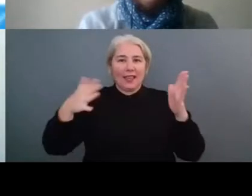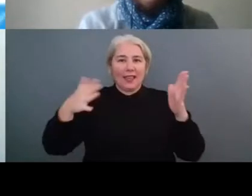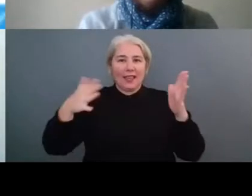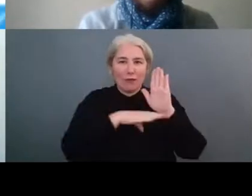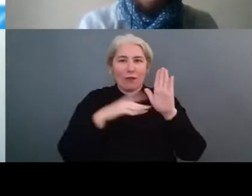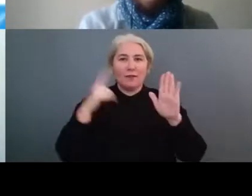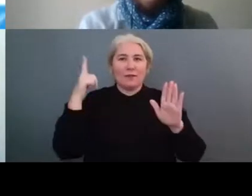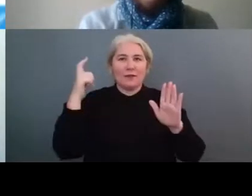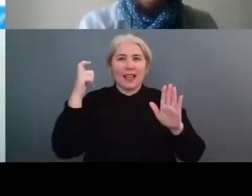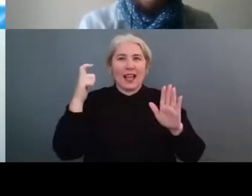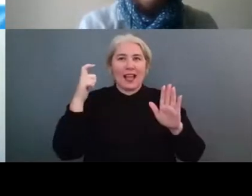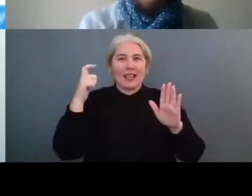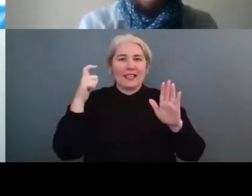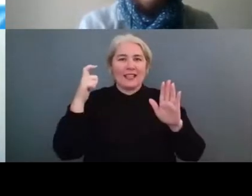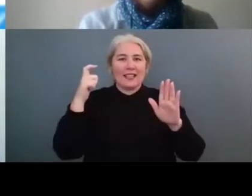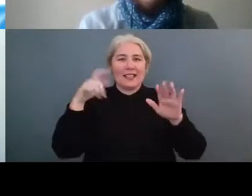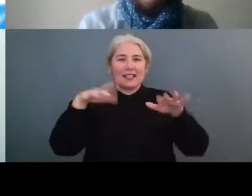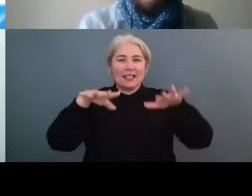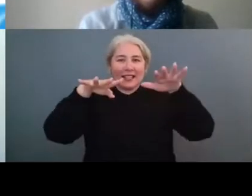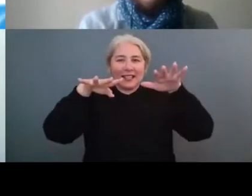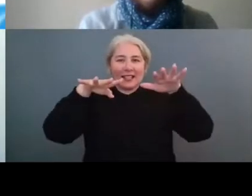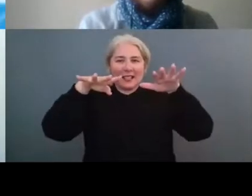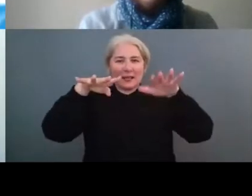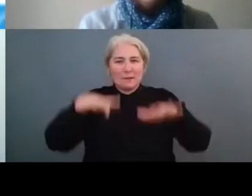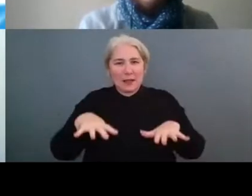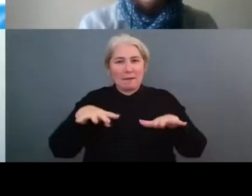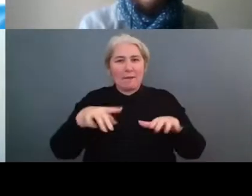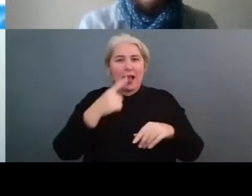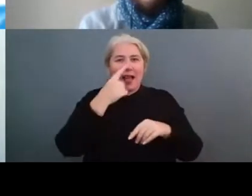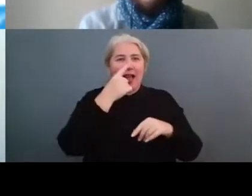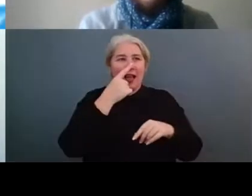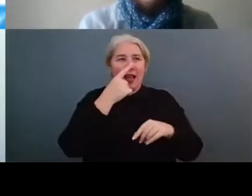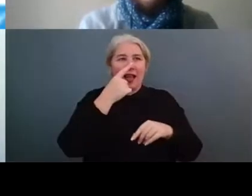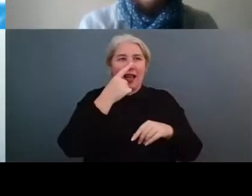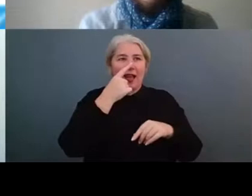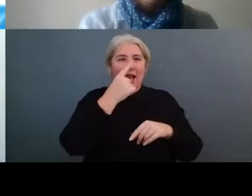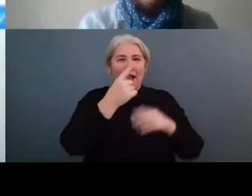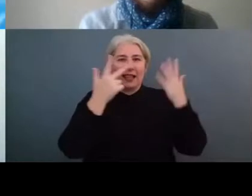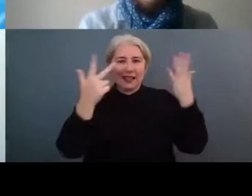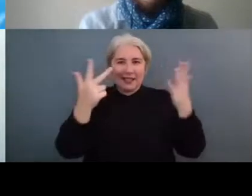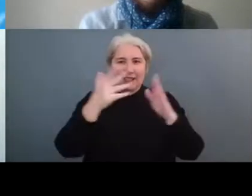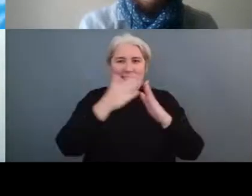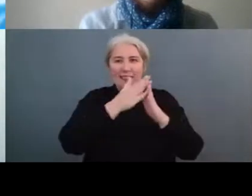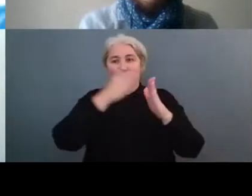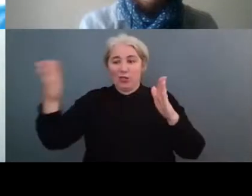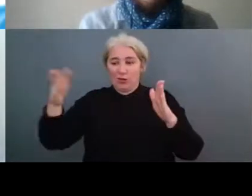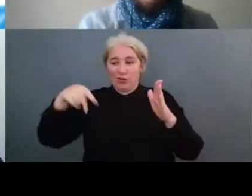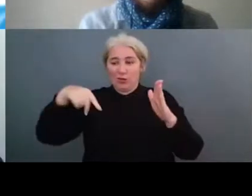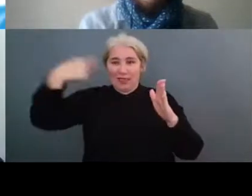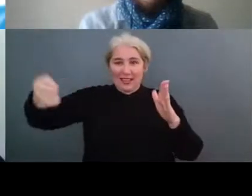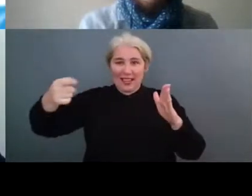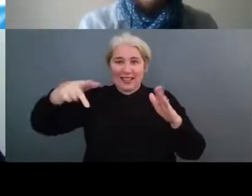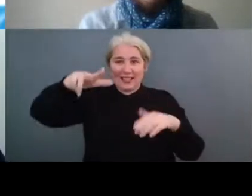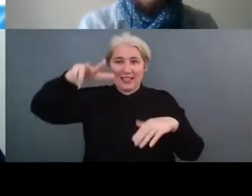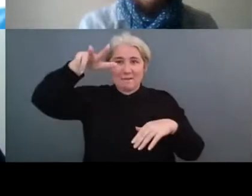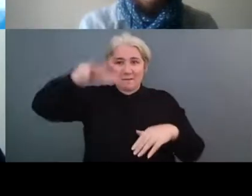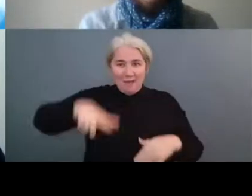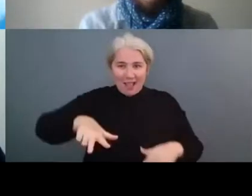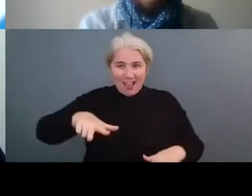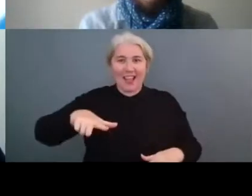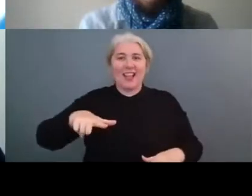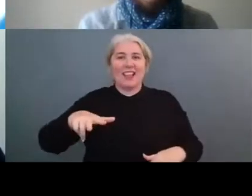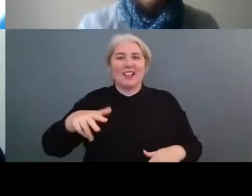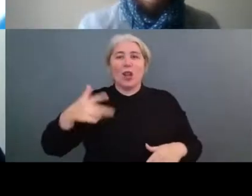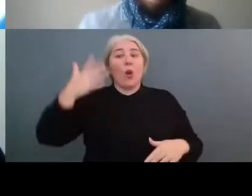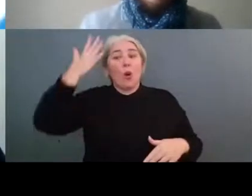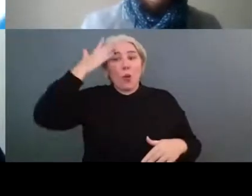September 18, and it will last next March, because we received 6 months of delay from